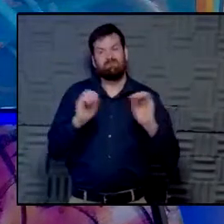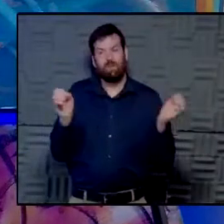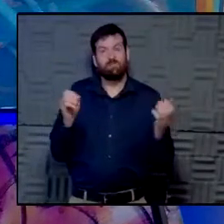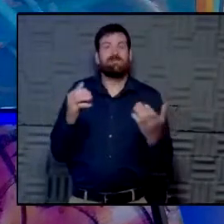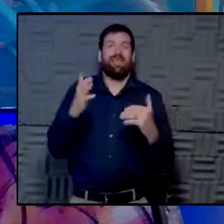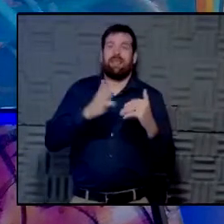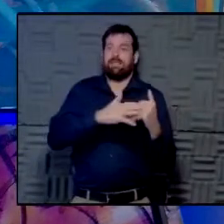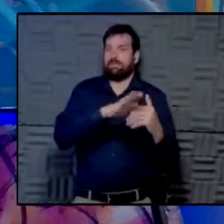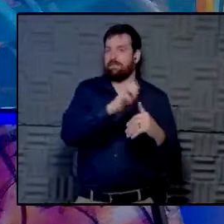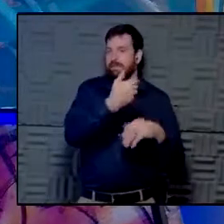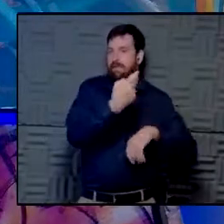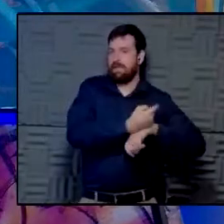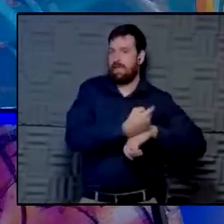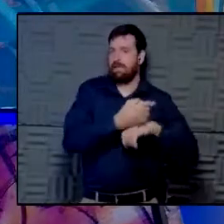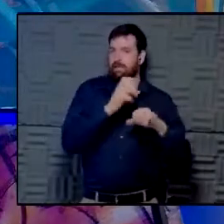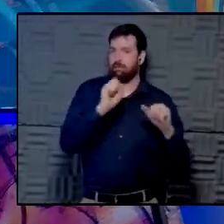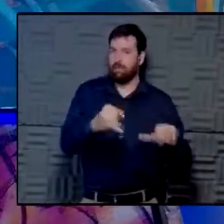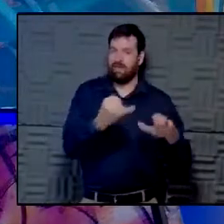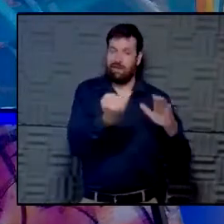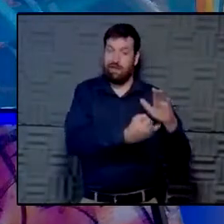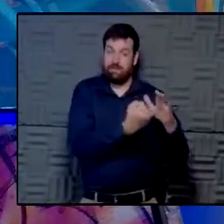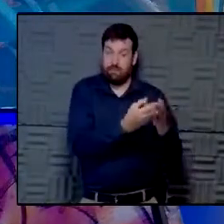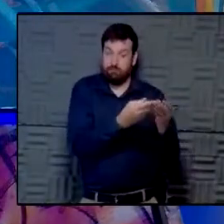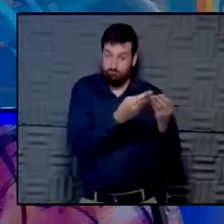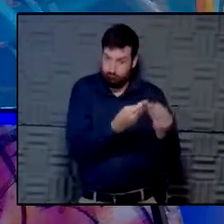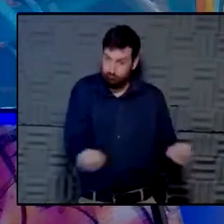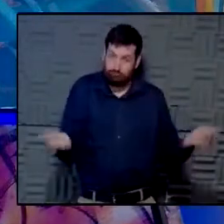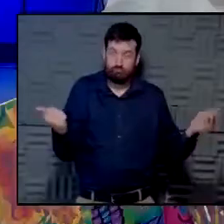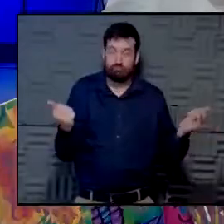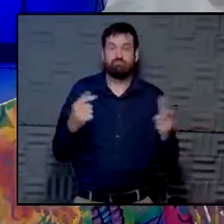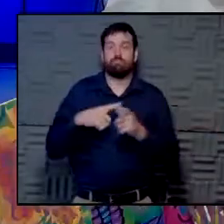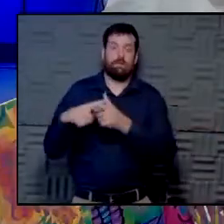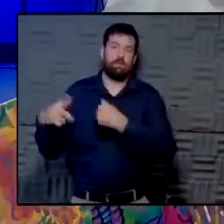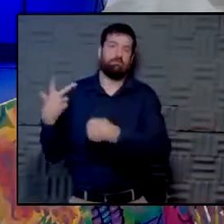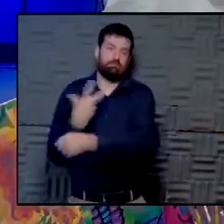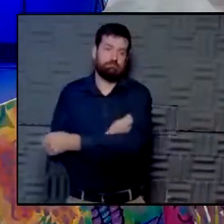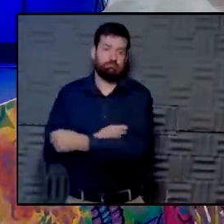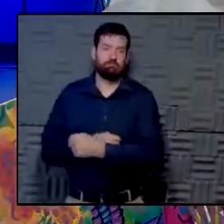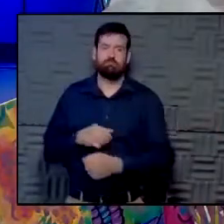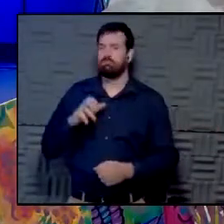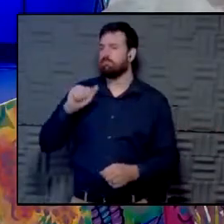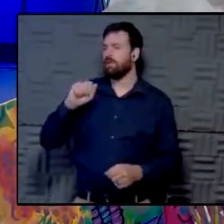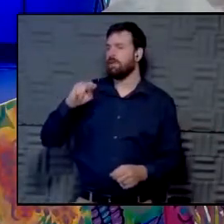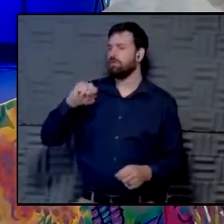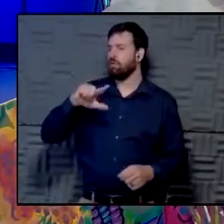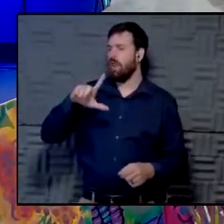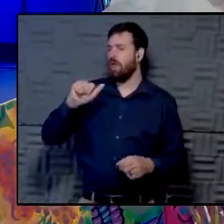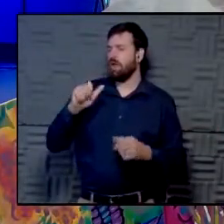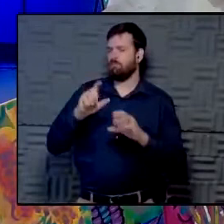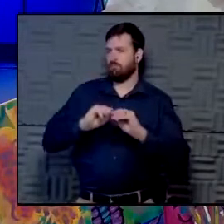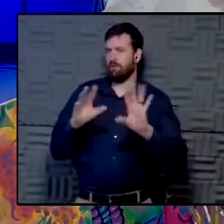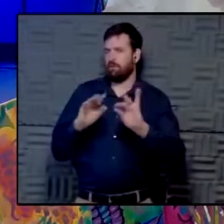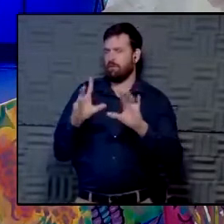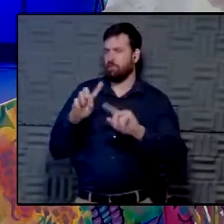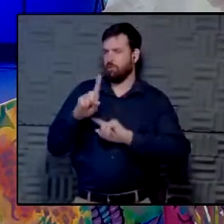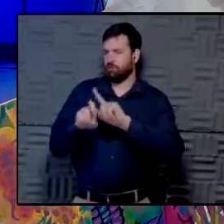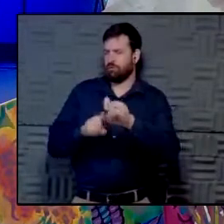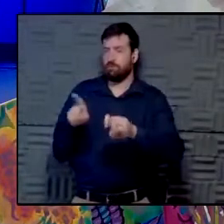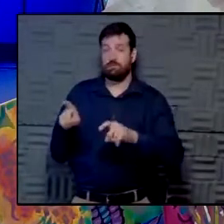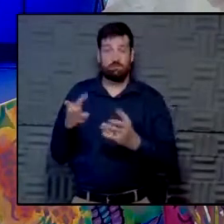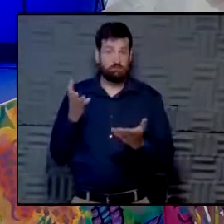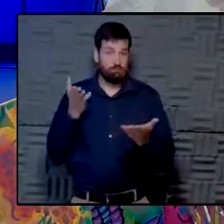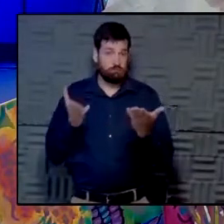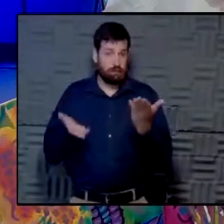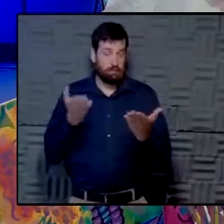days so that you can fulfill that 10-day isolation period. And Angela has kind of a clarifying question. It reads that perhaps she